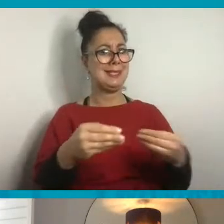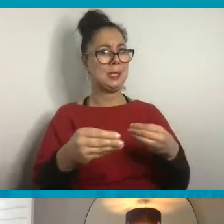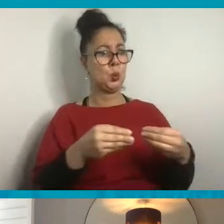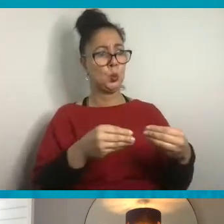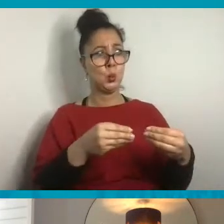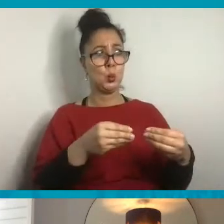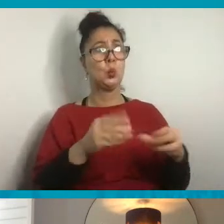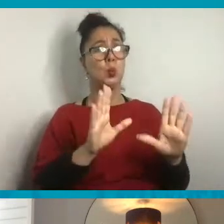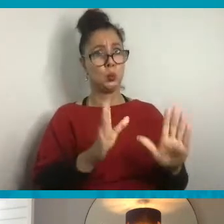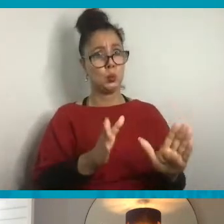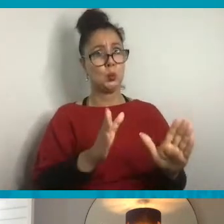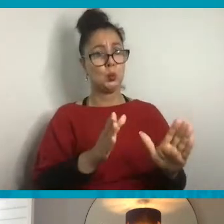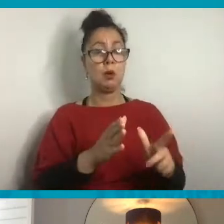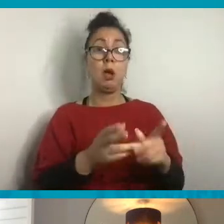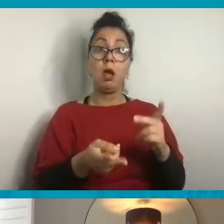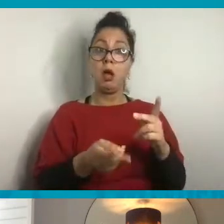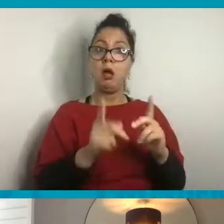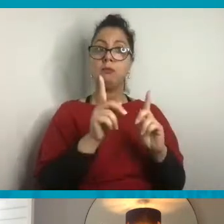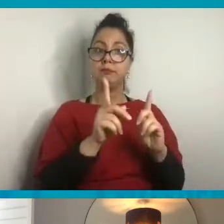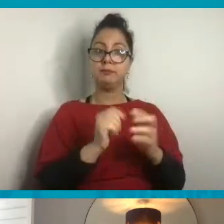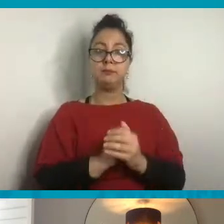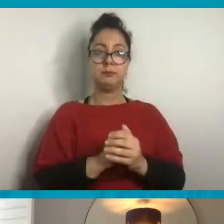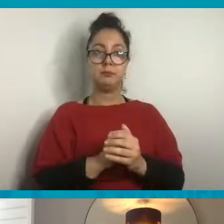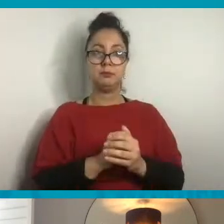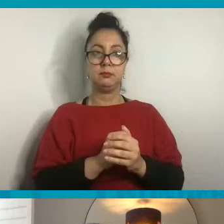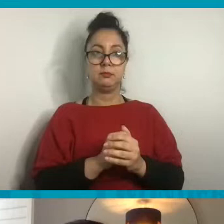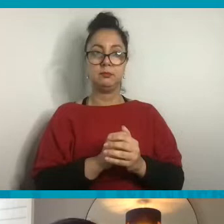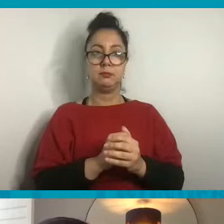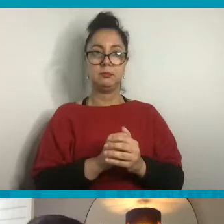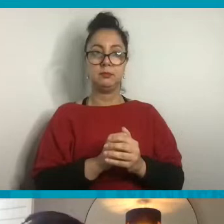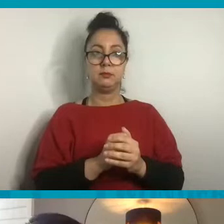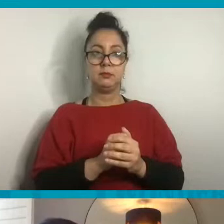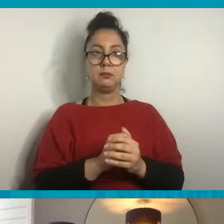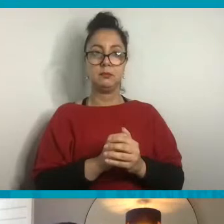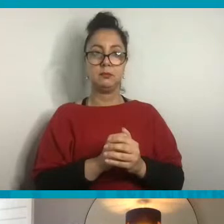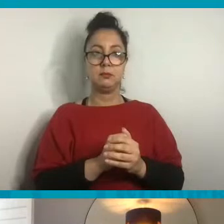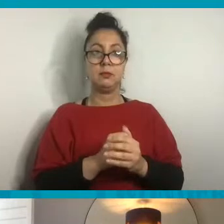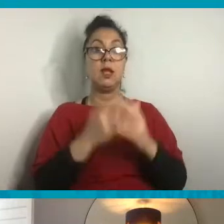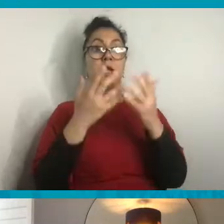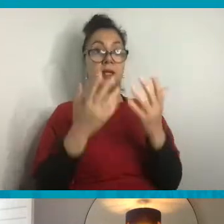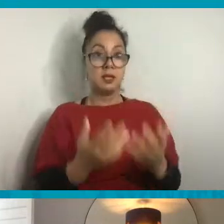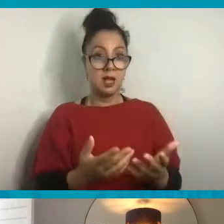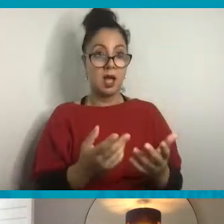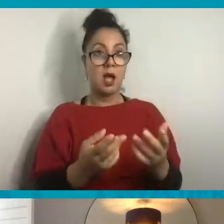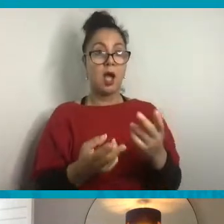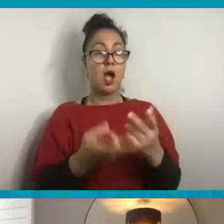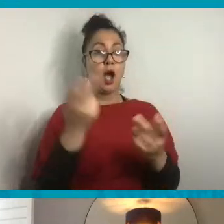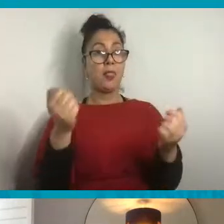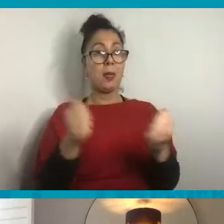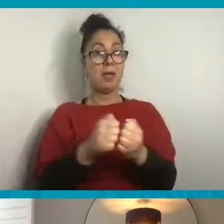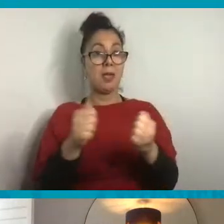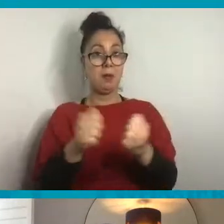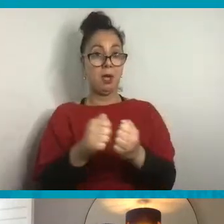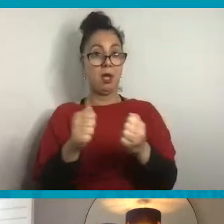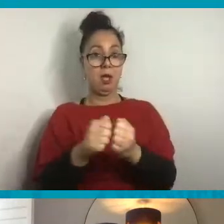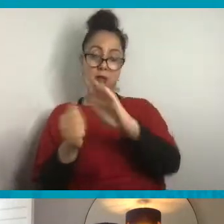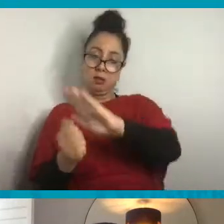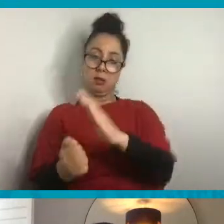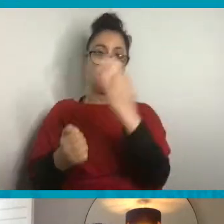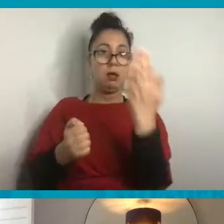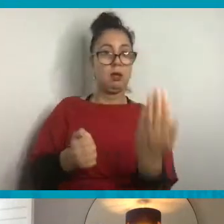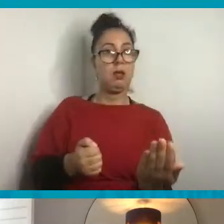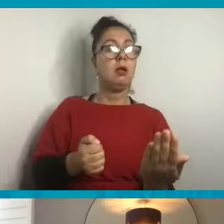So with another piece of paper, or you can turn your light bulb piece of paper over,